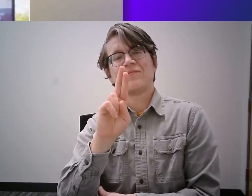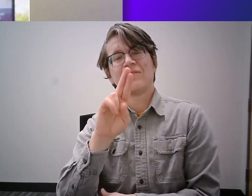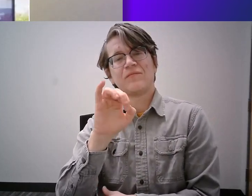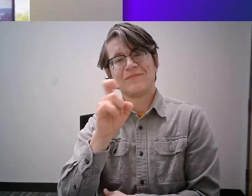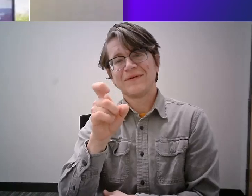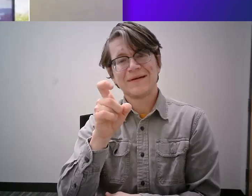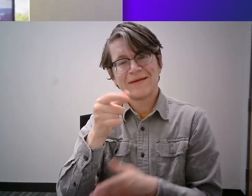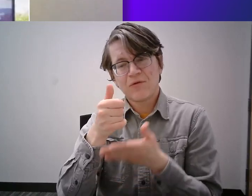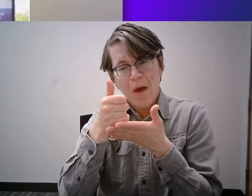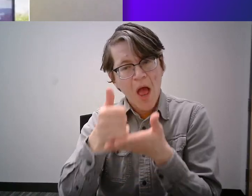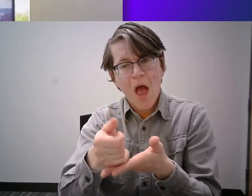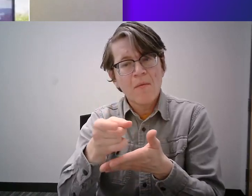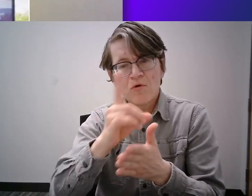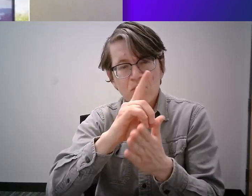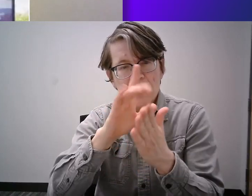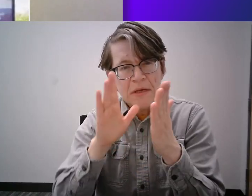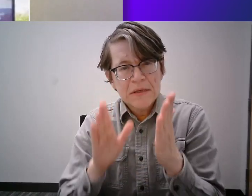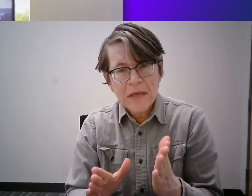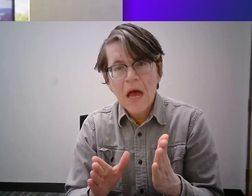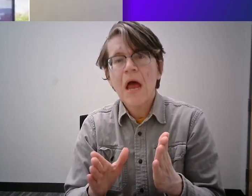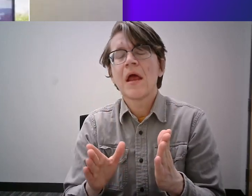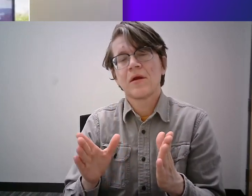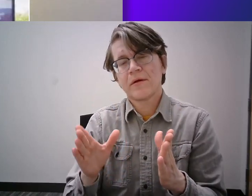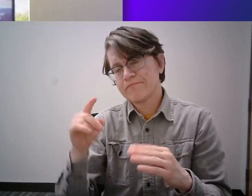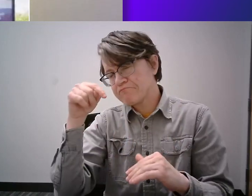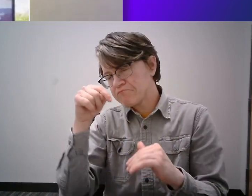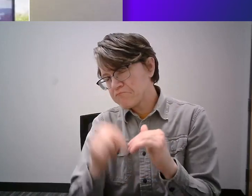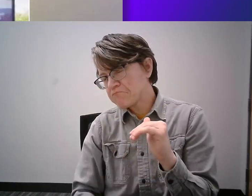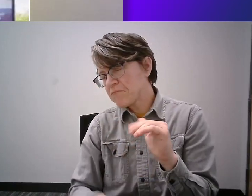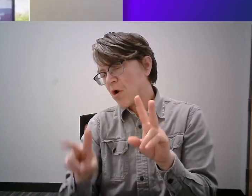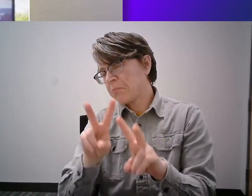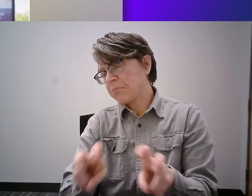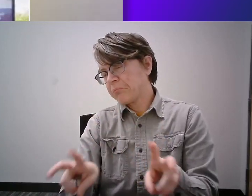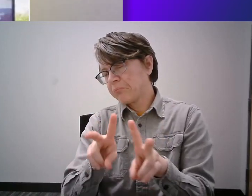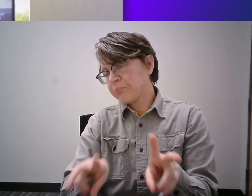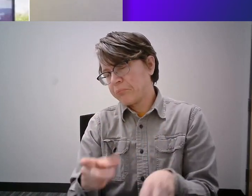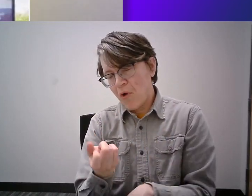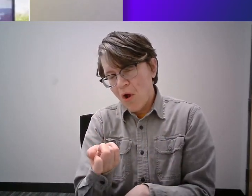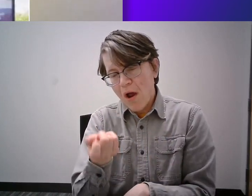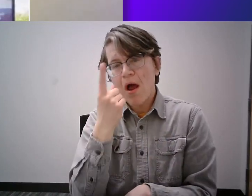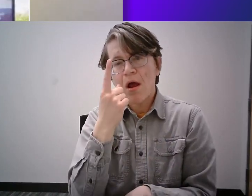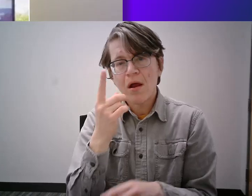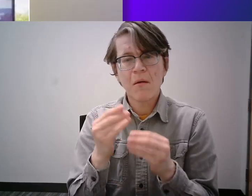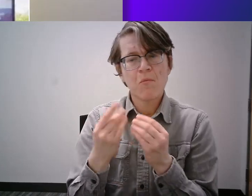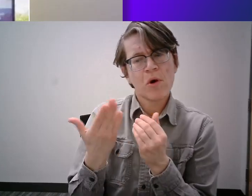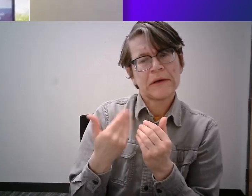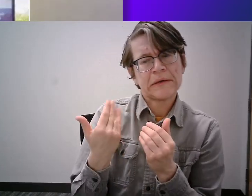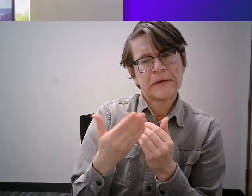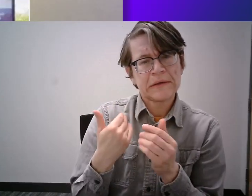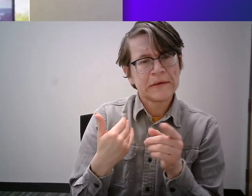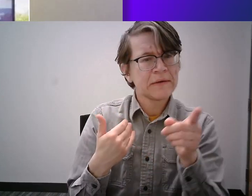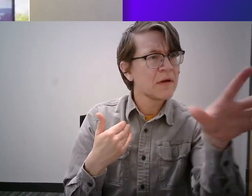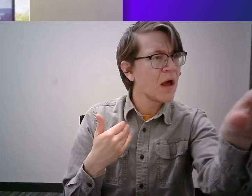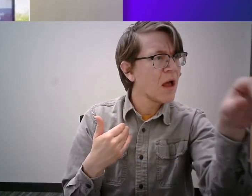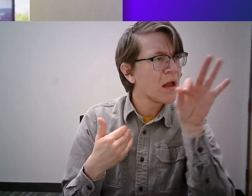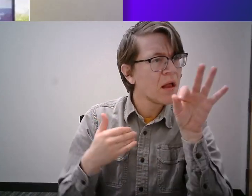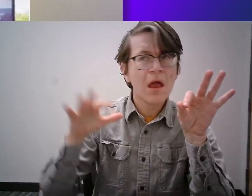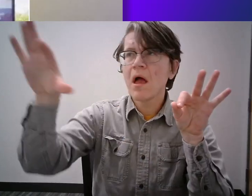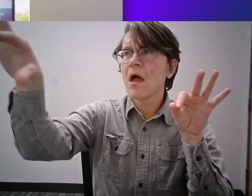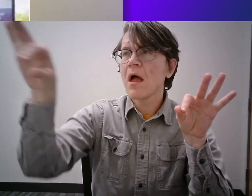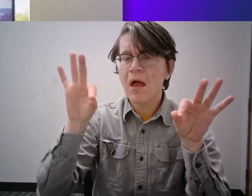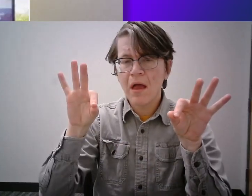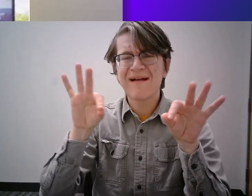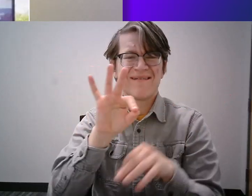I combine a script typeface with a sans serif. This is an easy way to make a combination. The hard stuff is when something